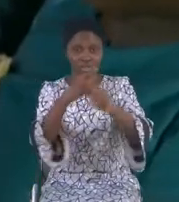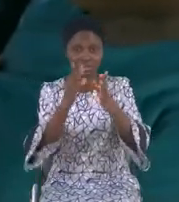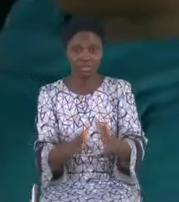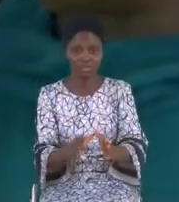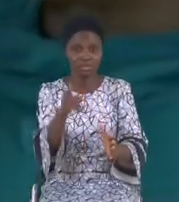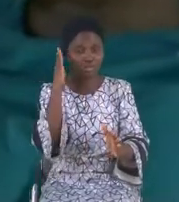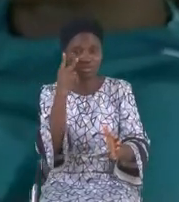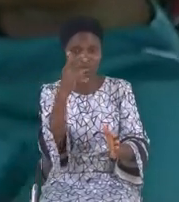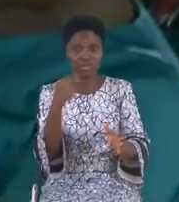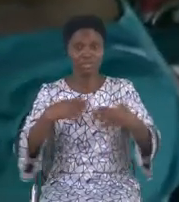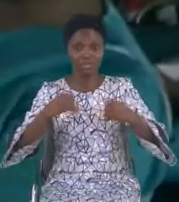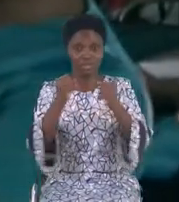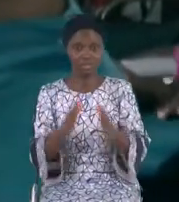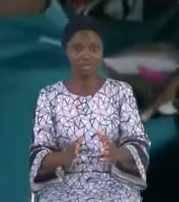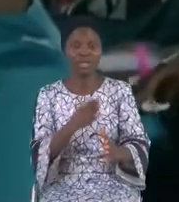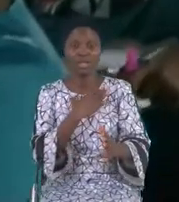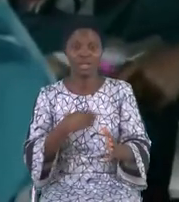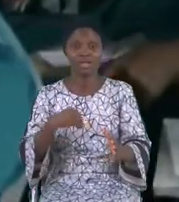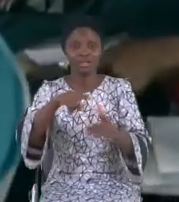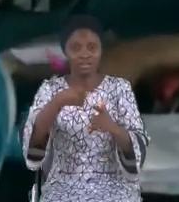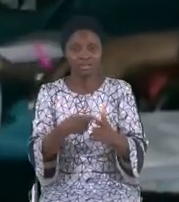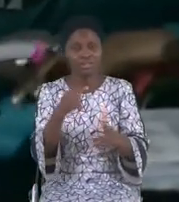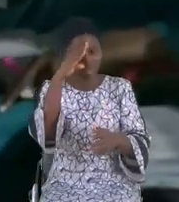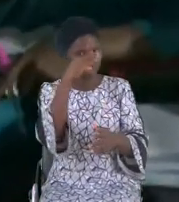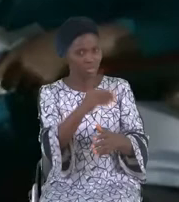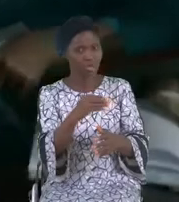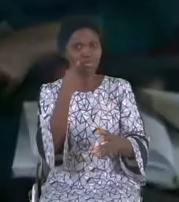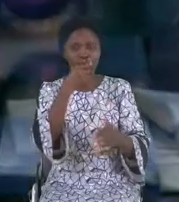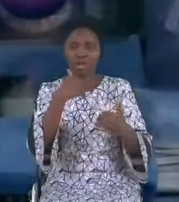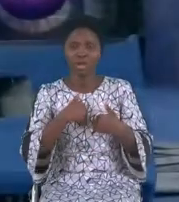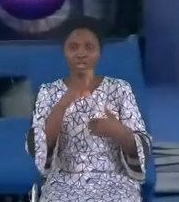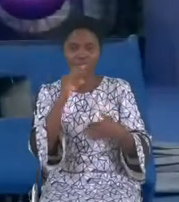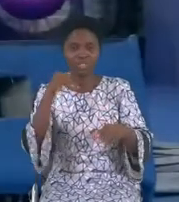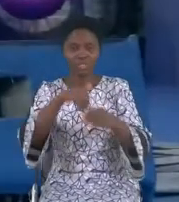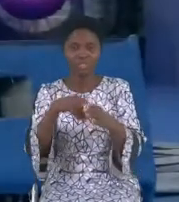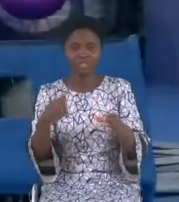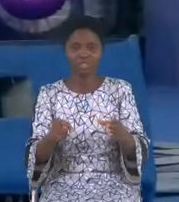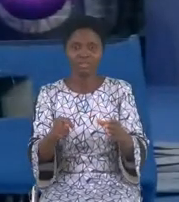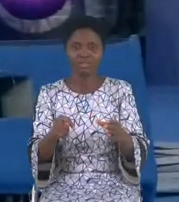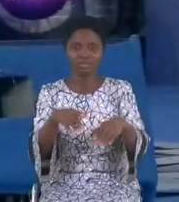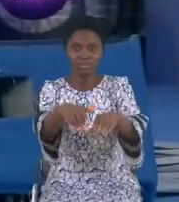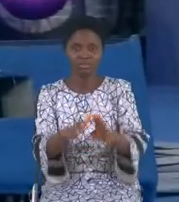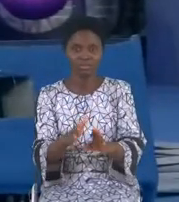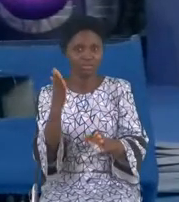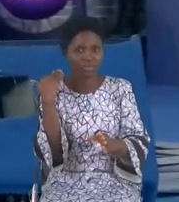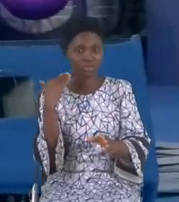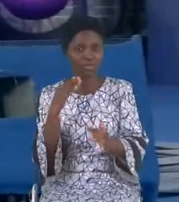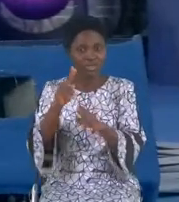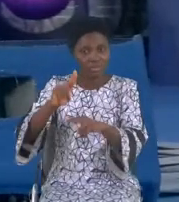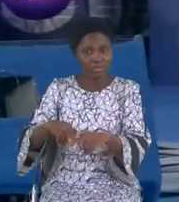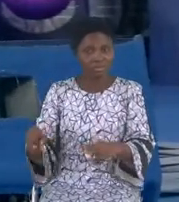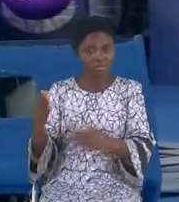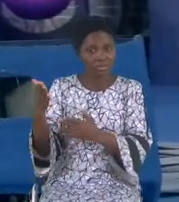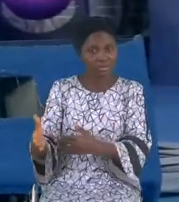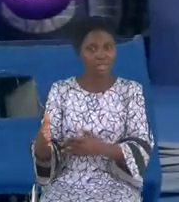healer and the end the man who had been at the and in the trolls and had been settled there you had